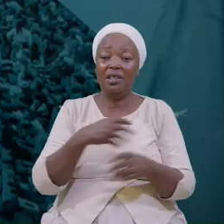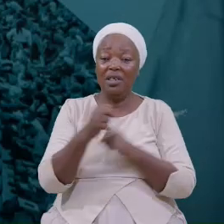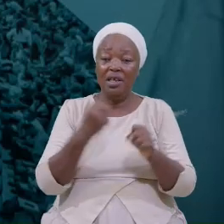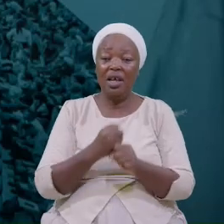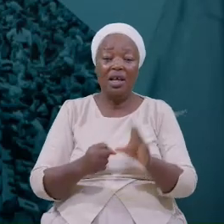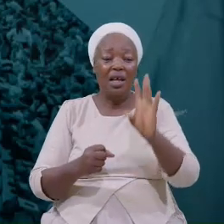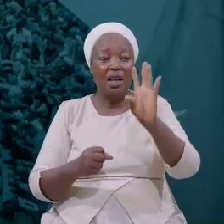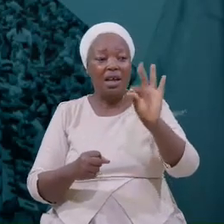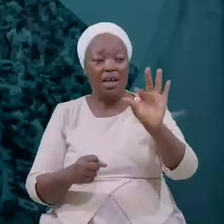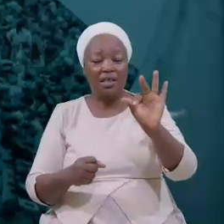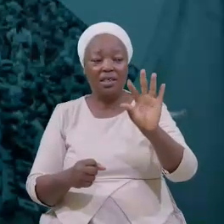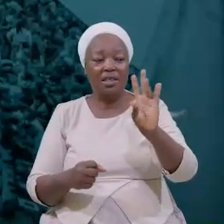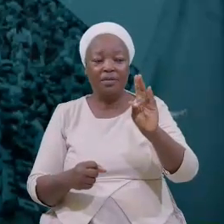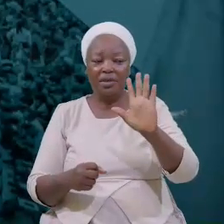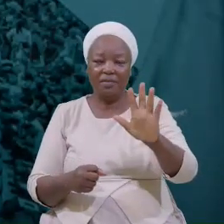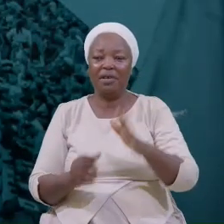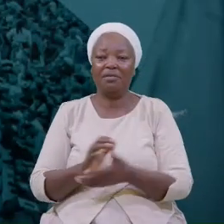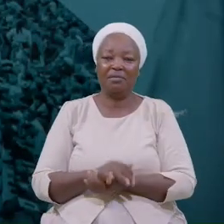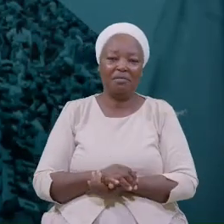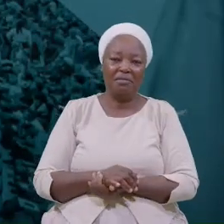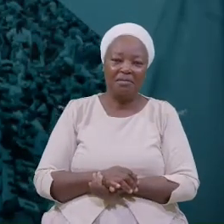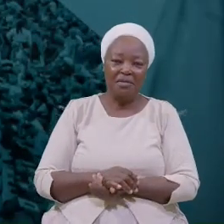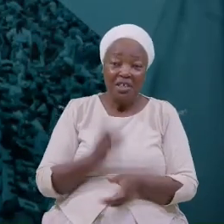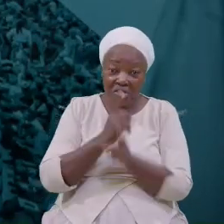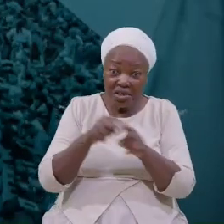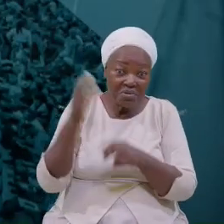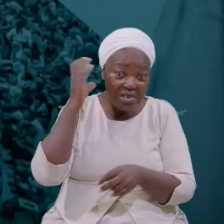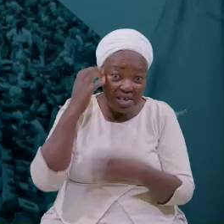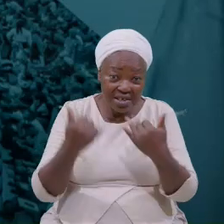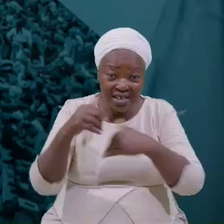The preacher was Isaac Abebio of blessed memory.